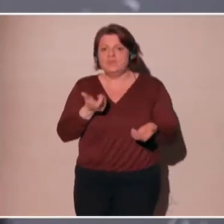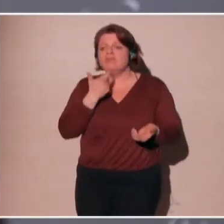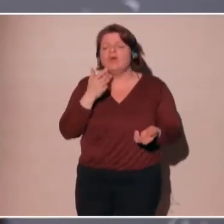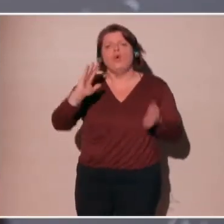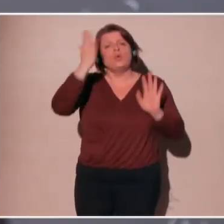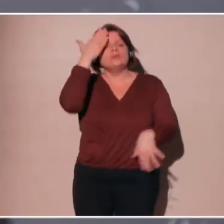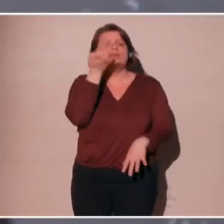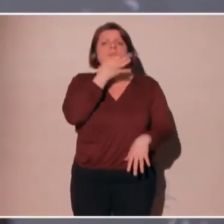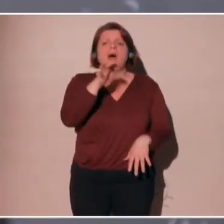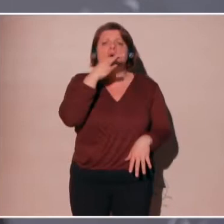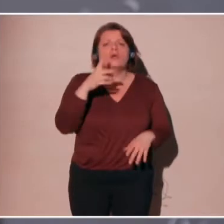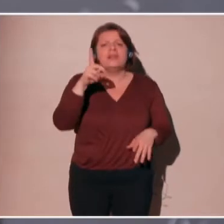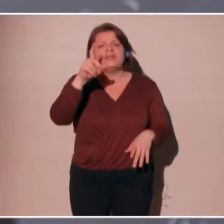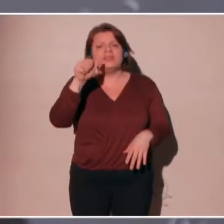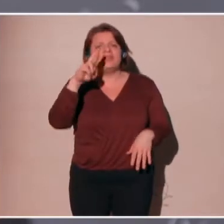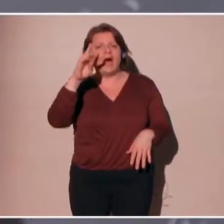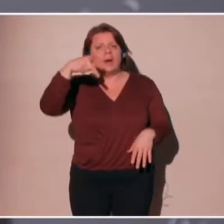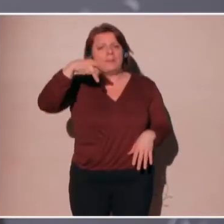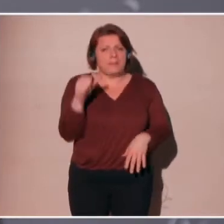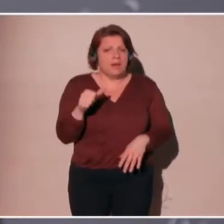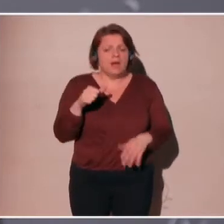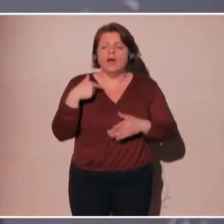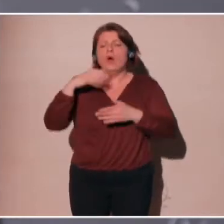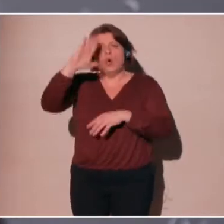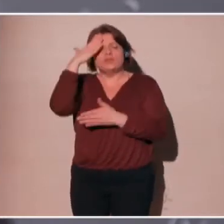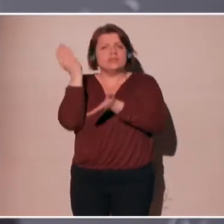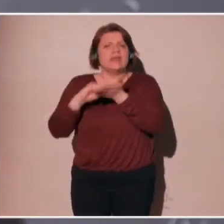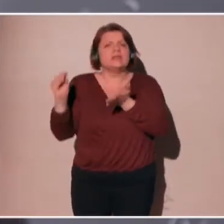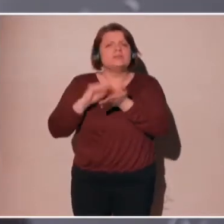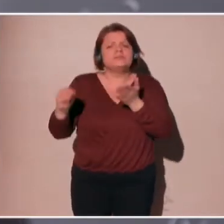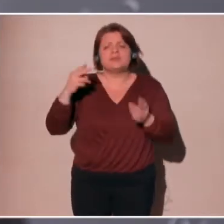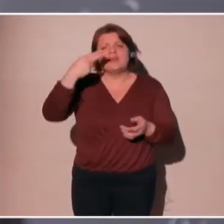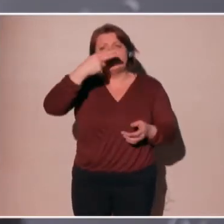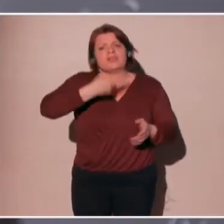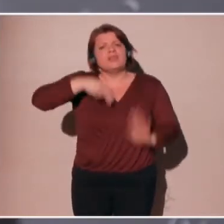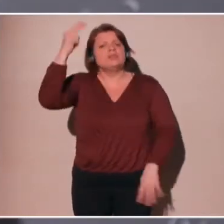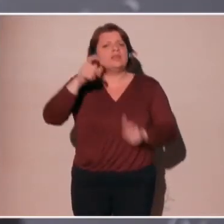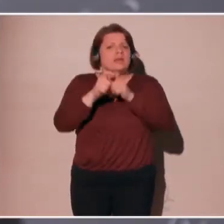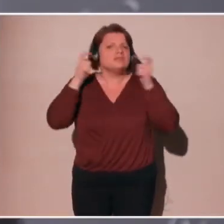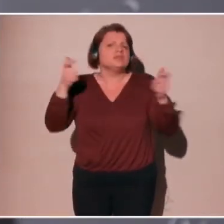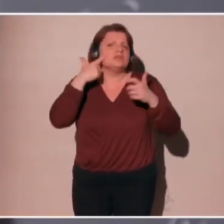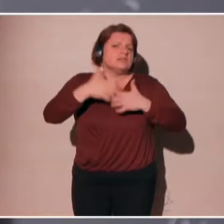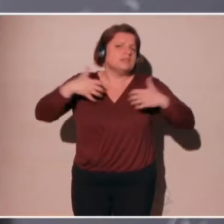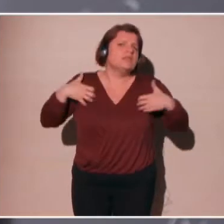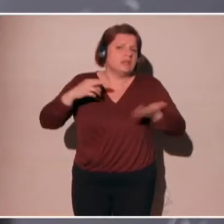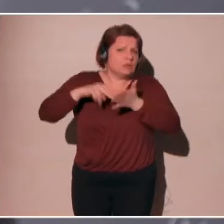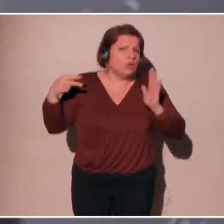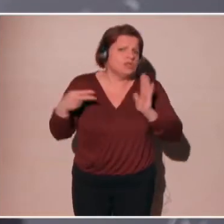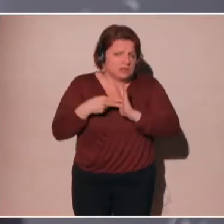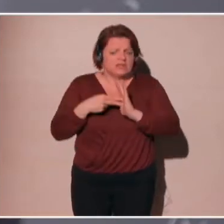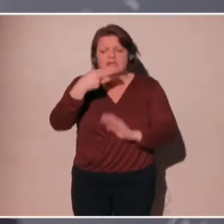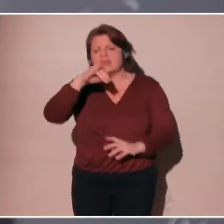shown significant progress as soon as the government started sharing the data, such as DARPA, for example, or the National Institute